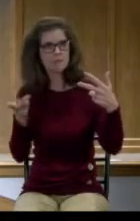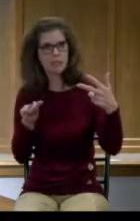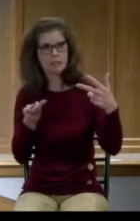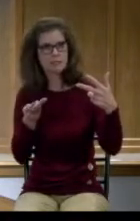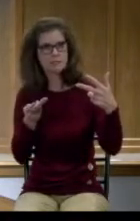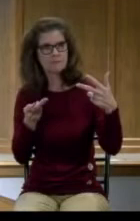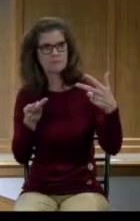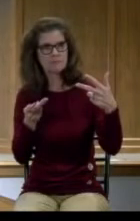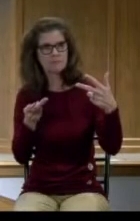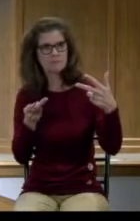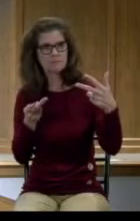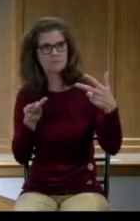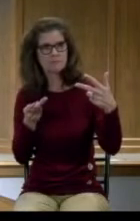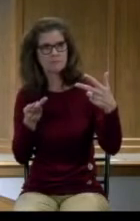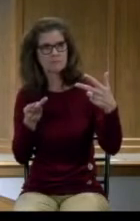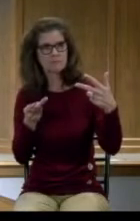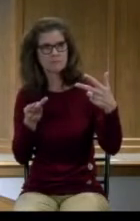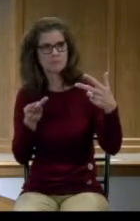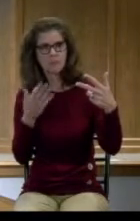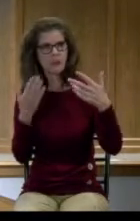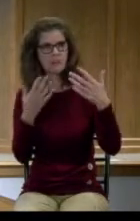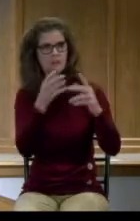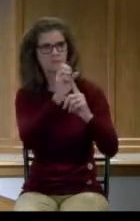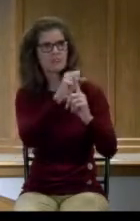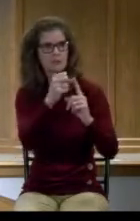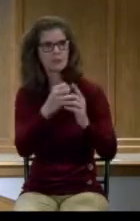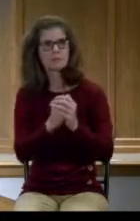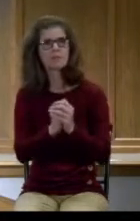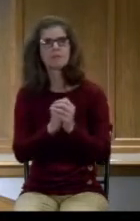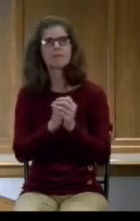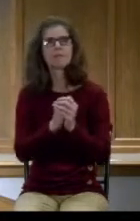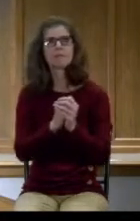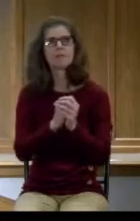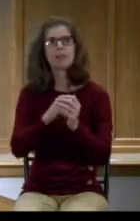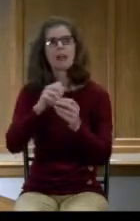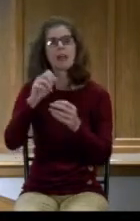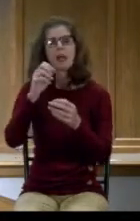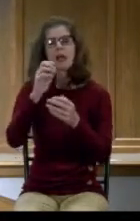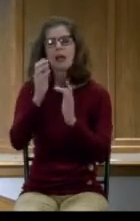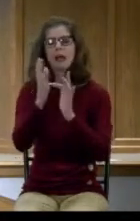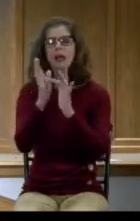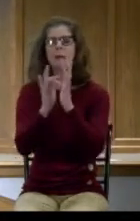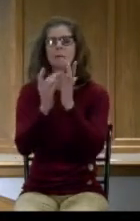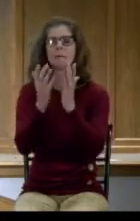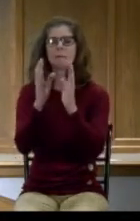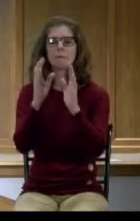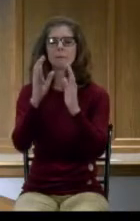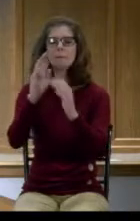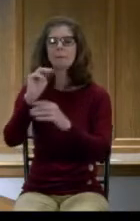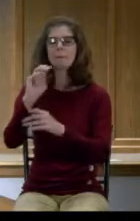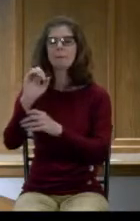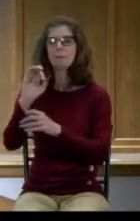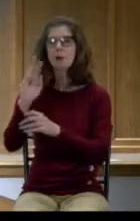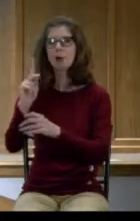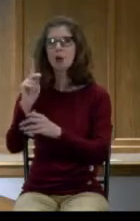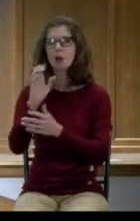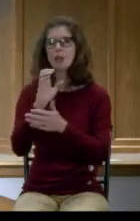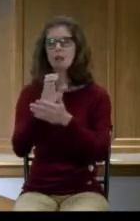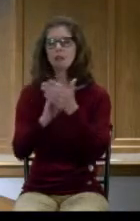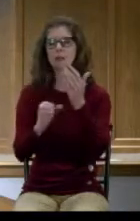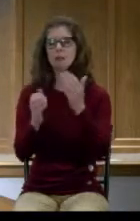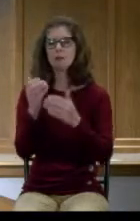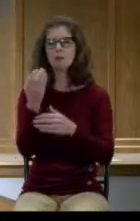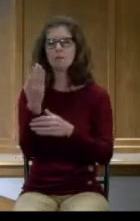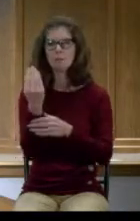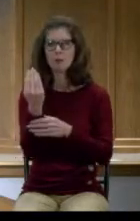you have where you are. I'm reminded of a great story in the Bible, Mark 14. This woman, she comes into